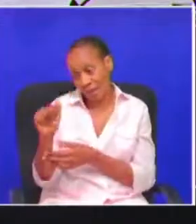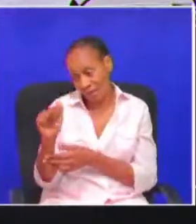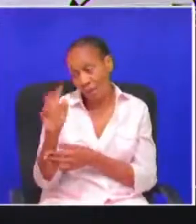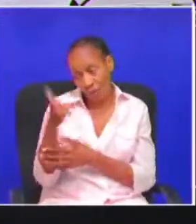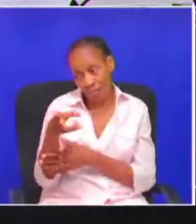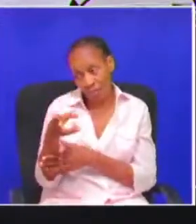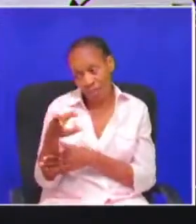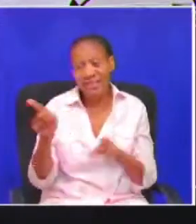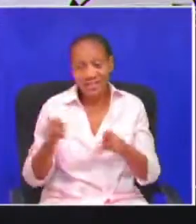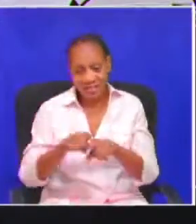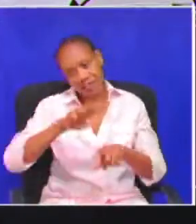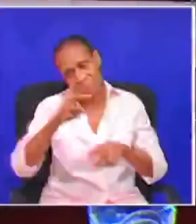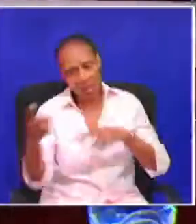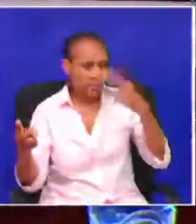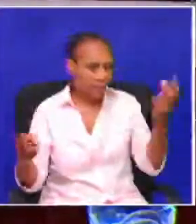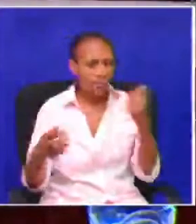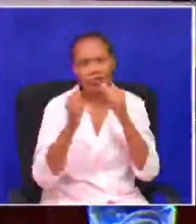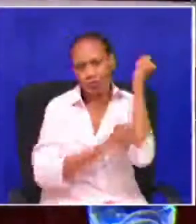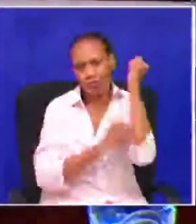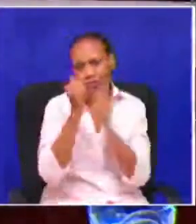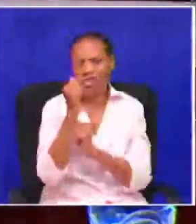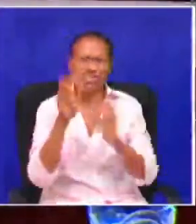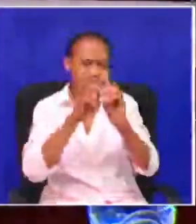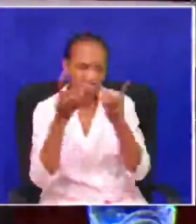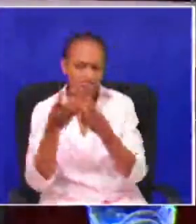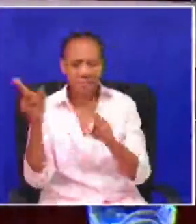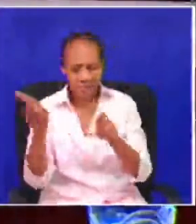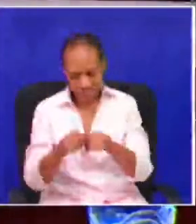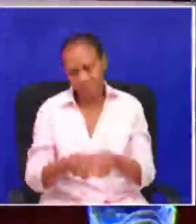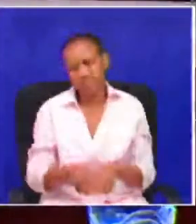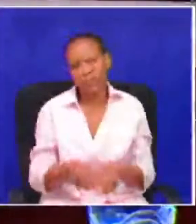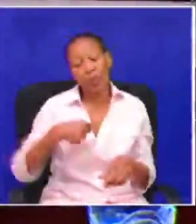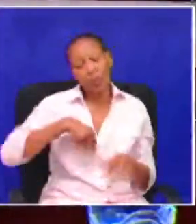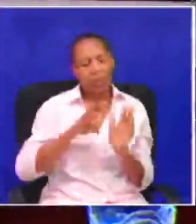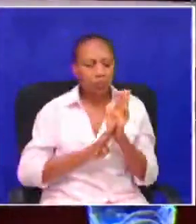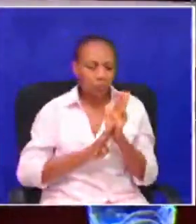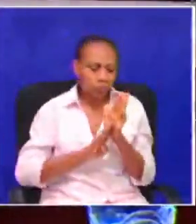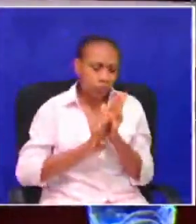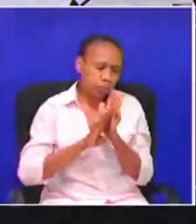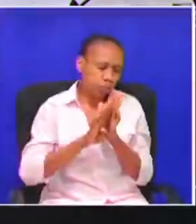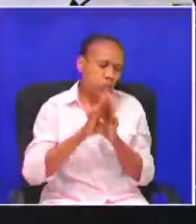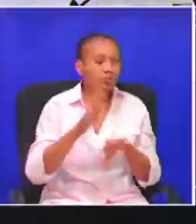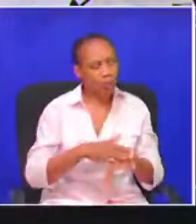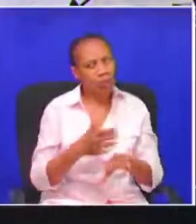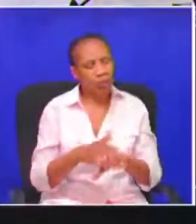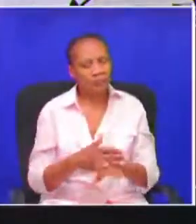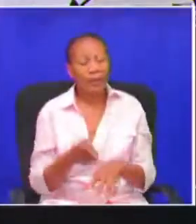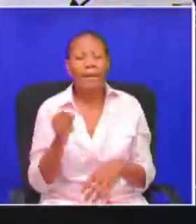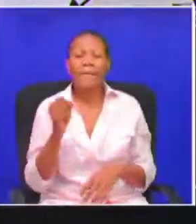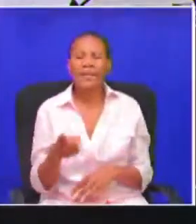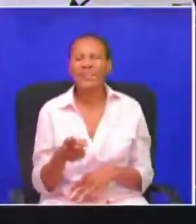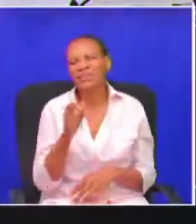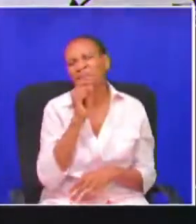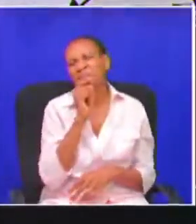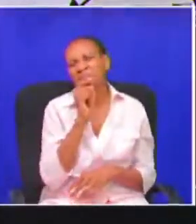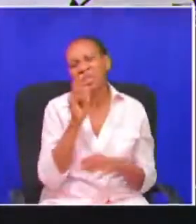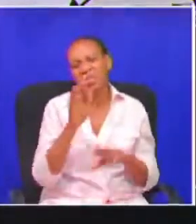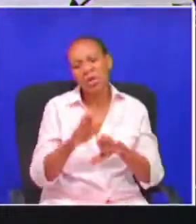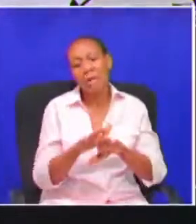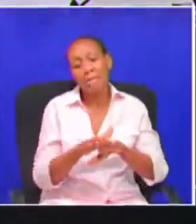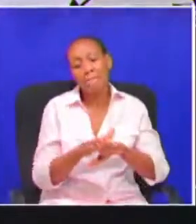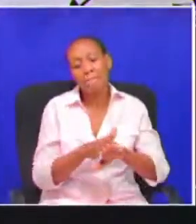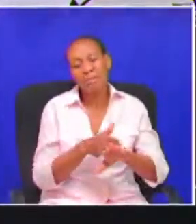the others as well. So we're making progress. But let's not make the progress that we are